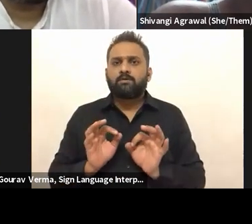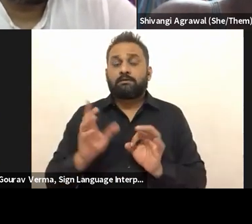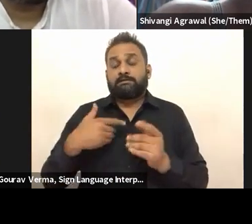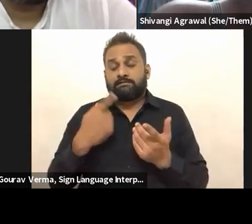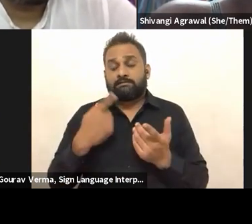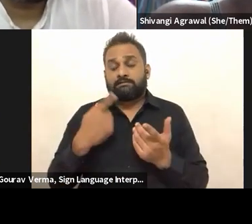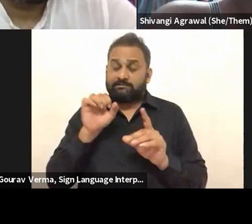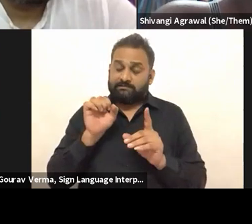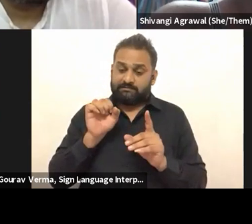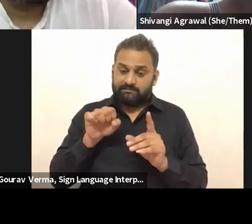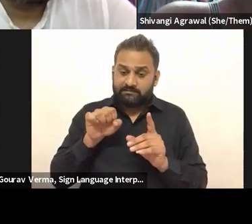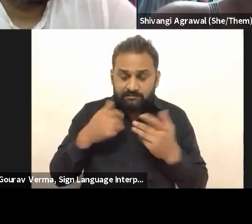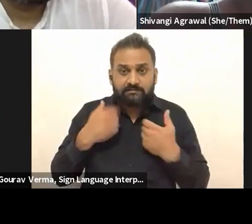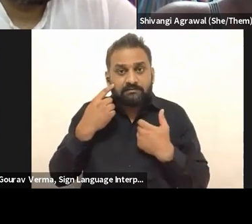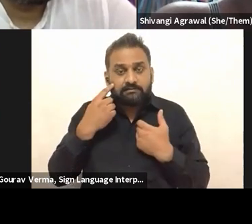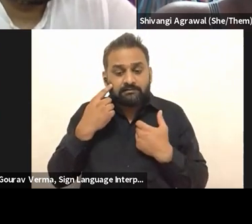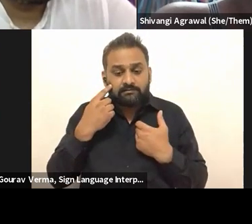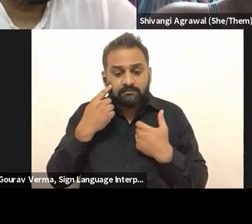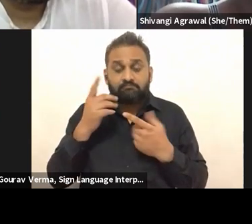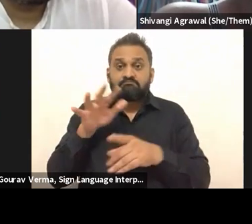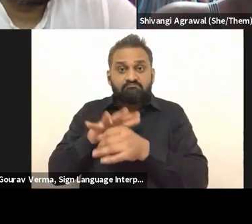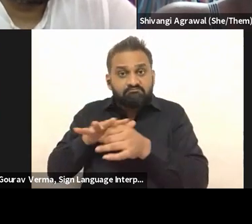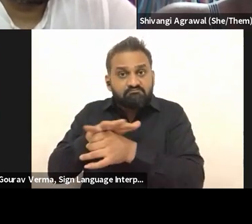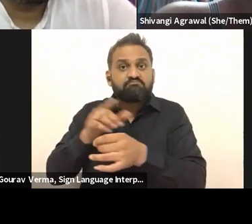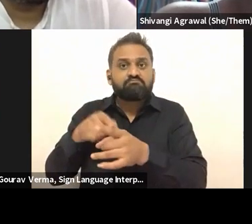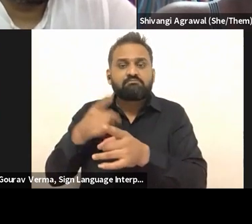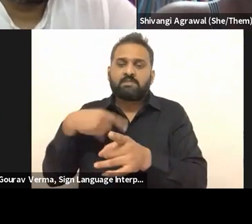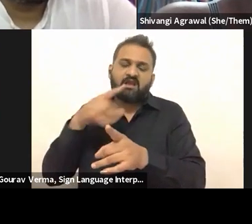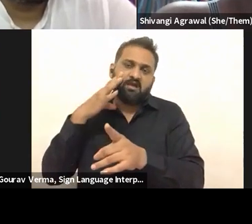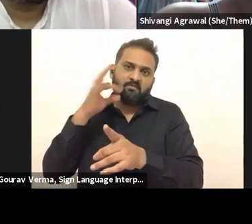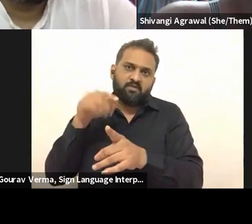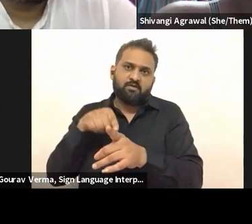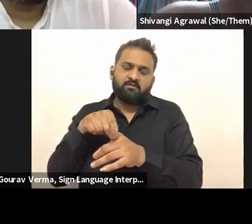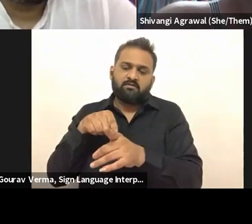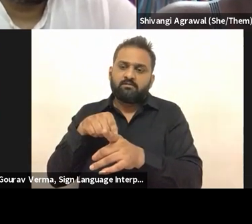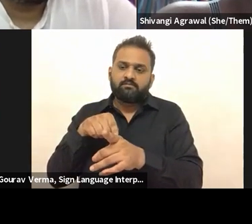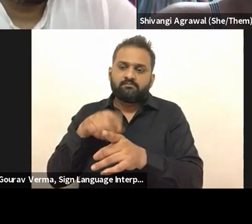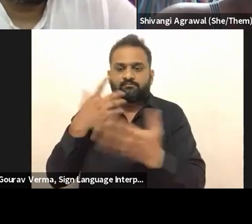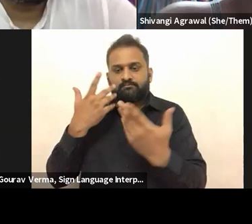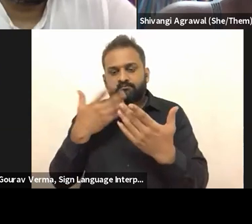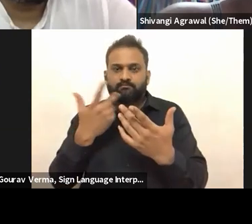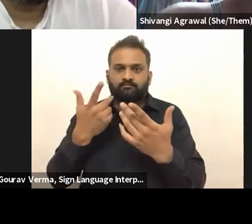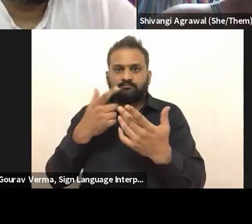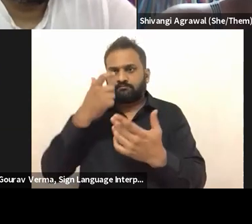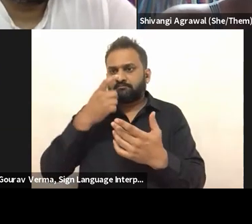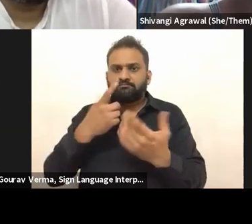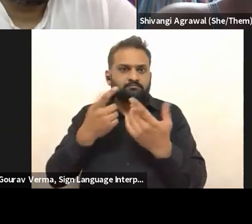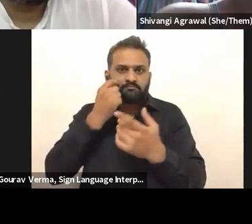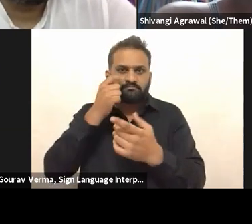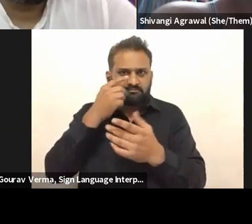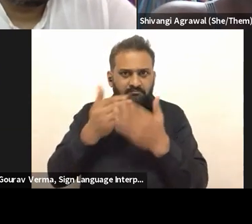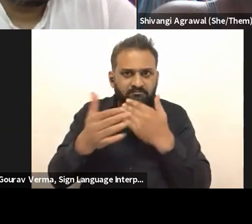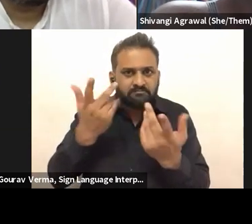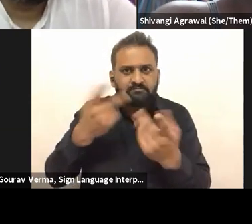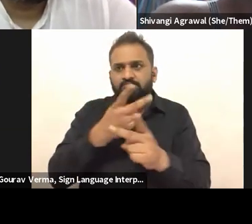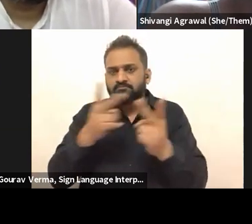think those are like very important when it comes to like intersectionality and then intersectional work, which we